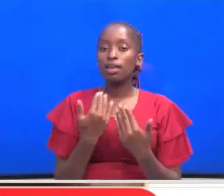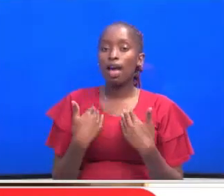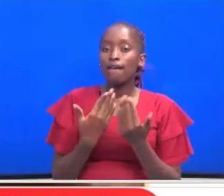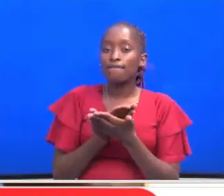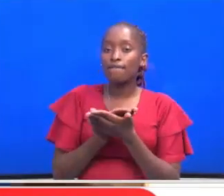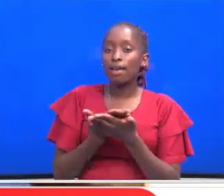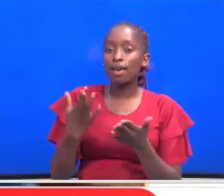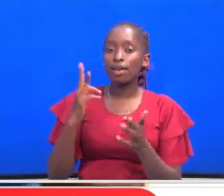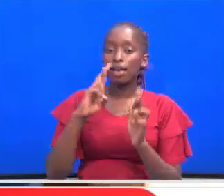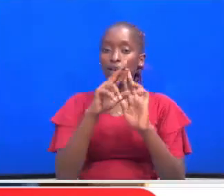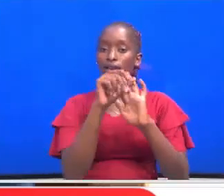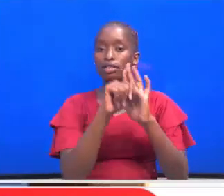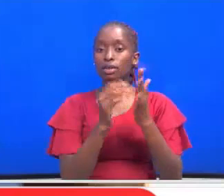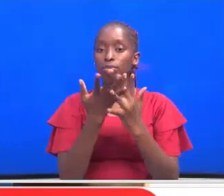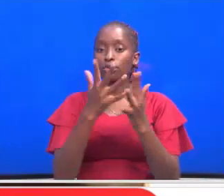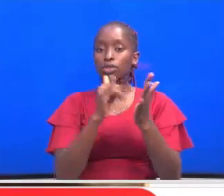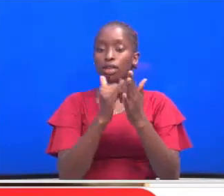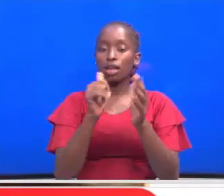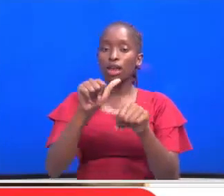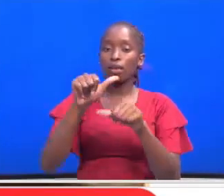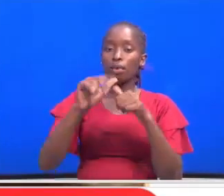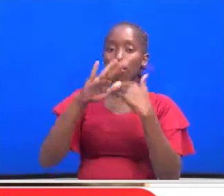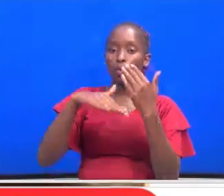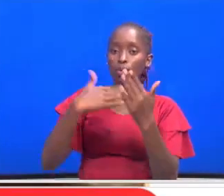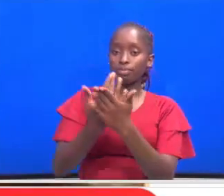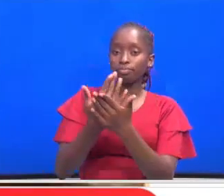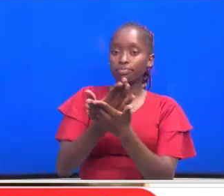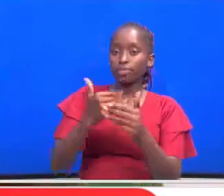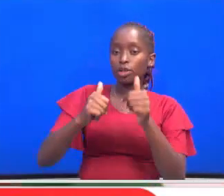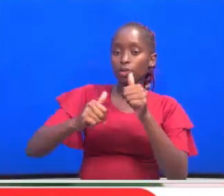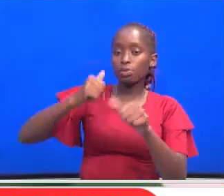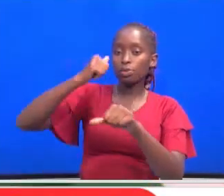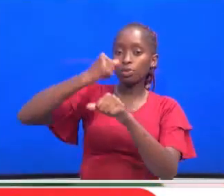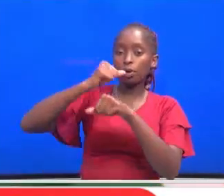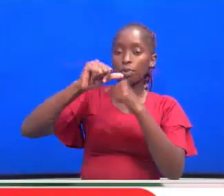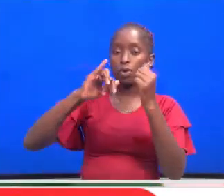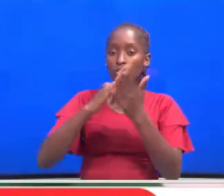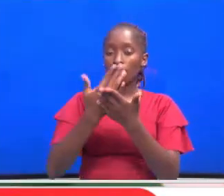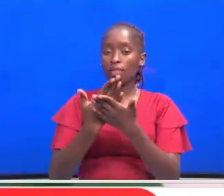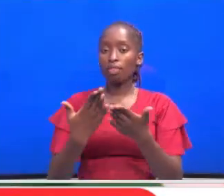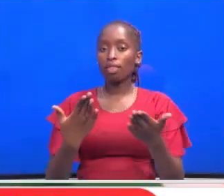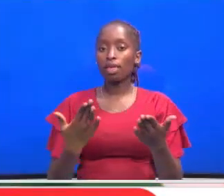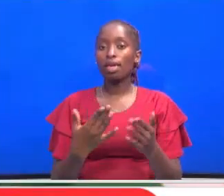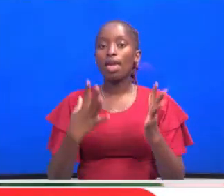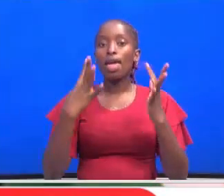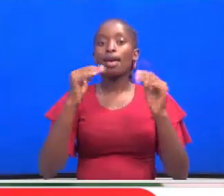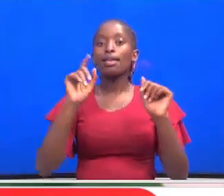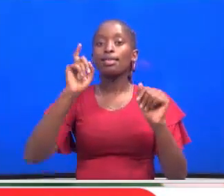that and the withdrawal of charges against all these accused persons? No, ask the court.